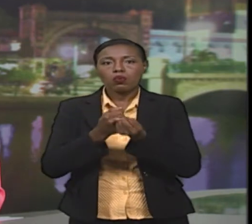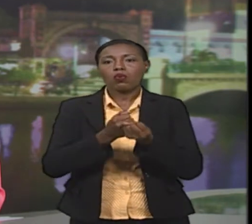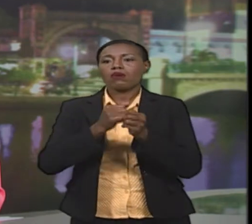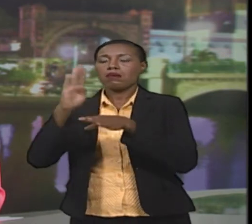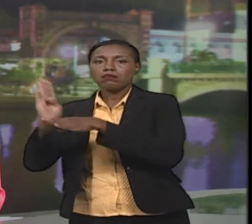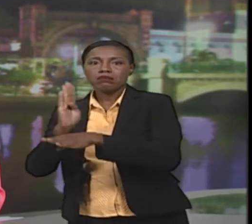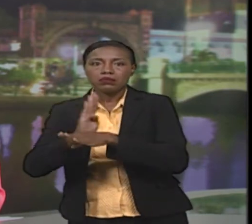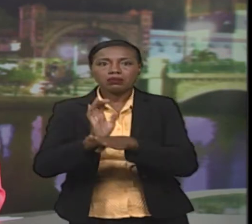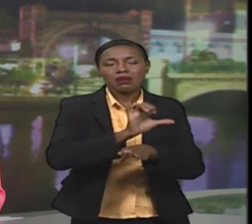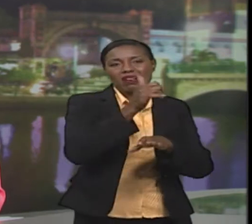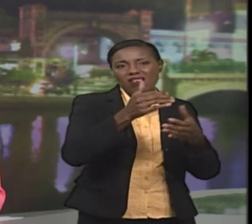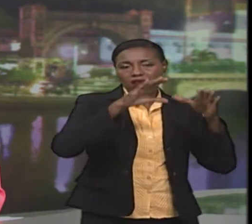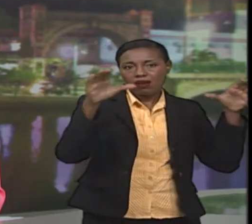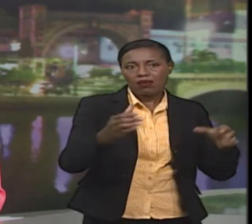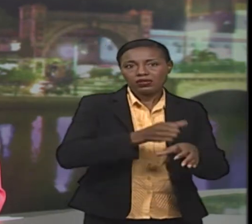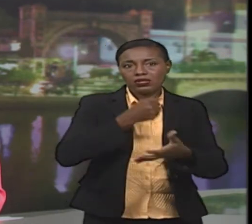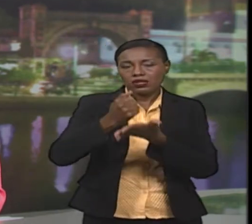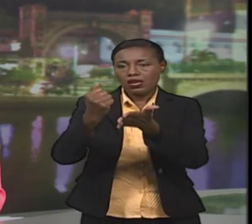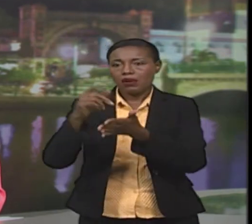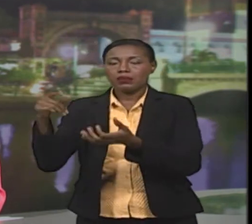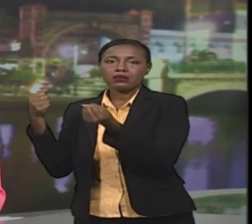organizations need to help complete them.